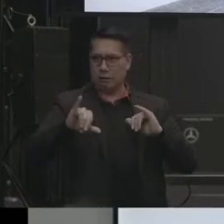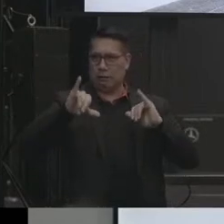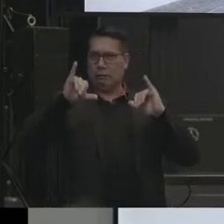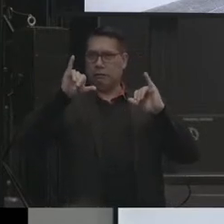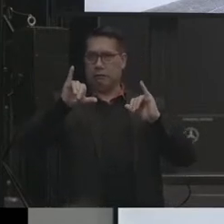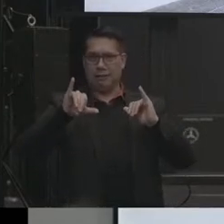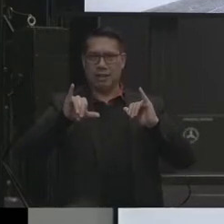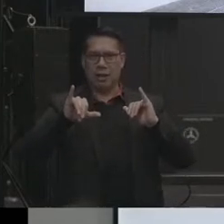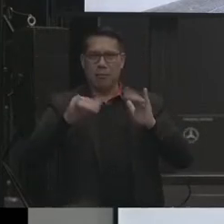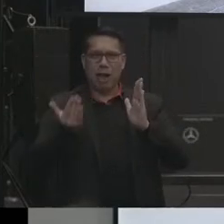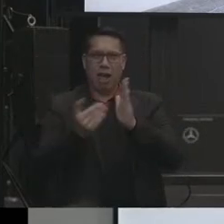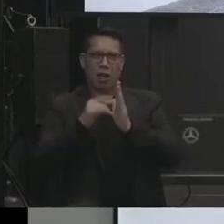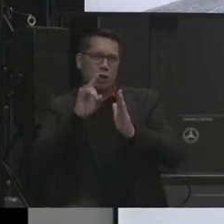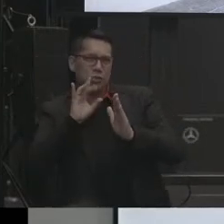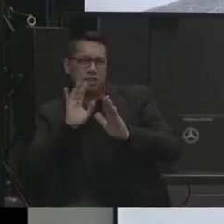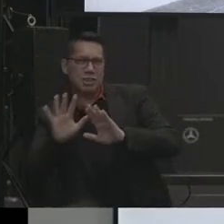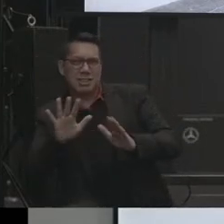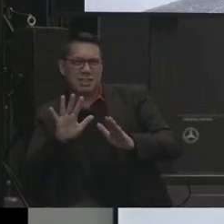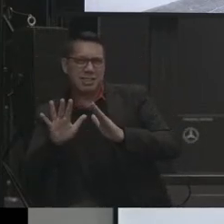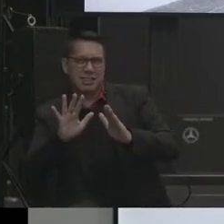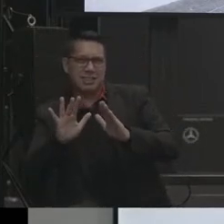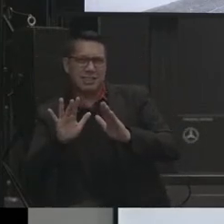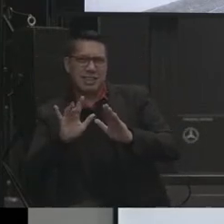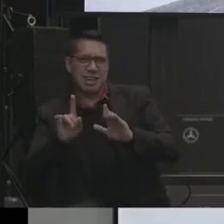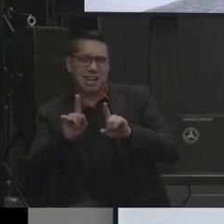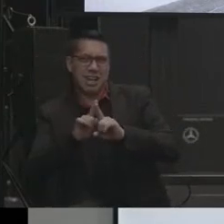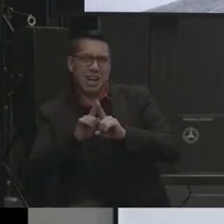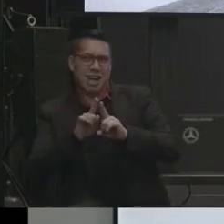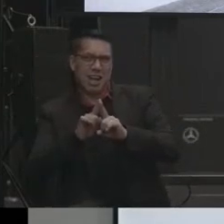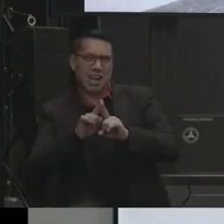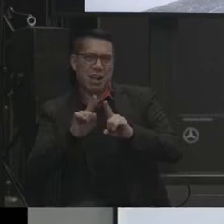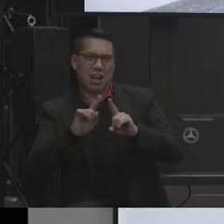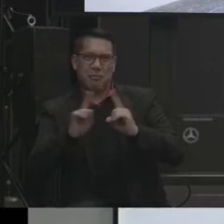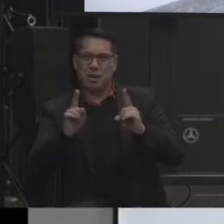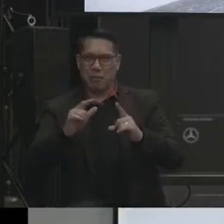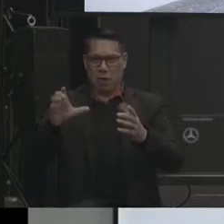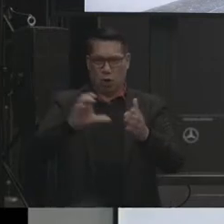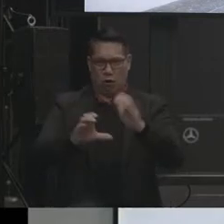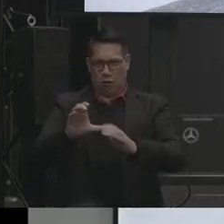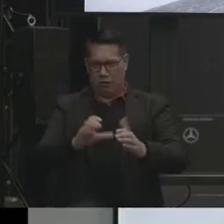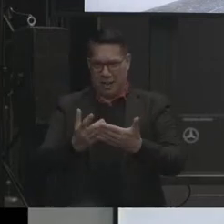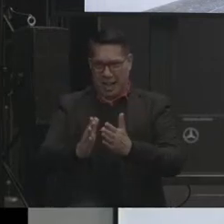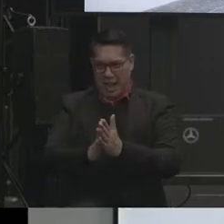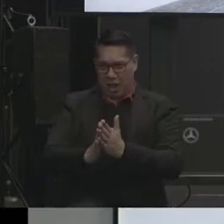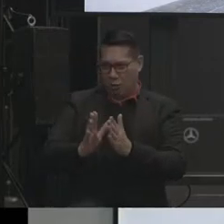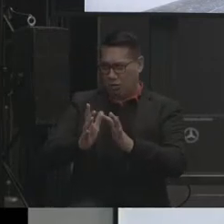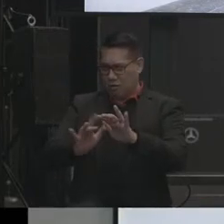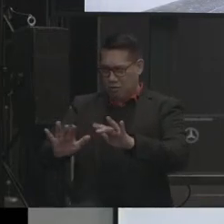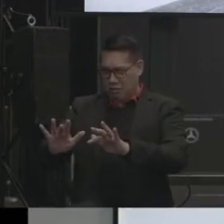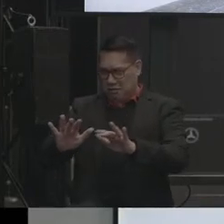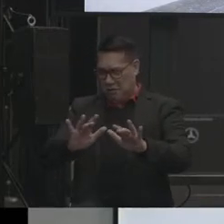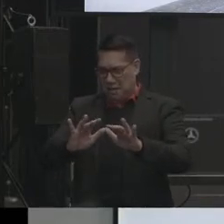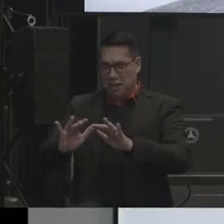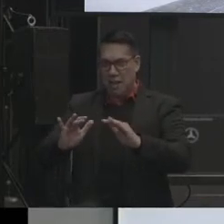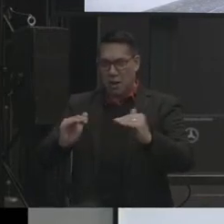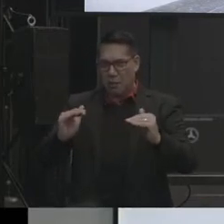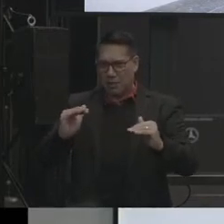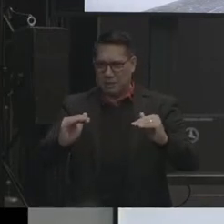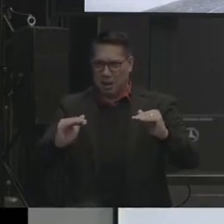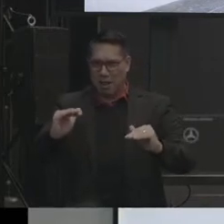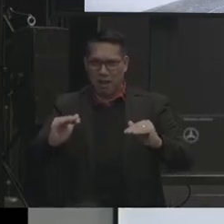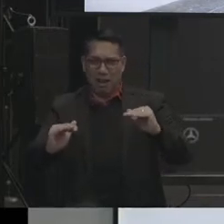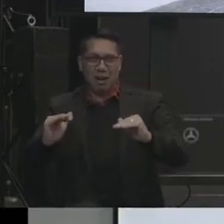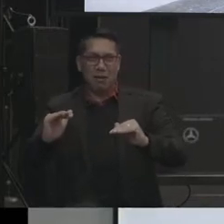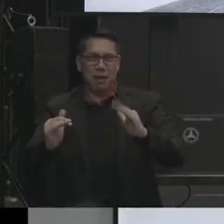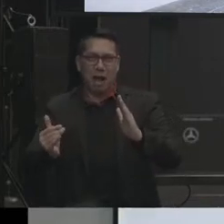like, a humorous sort of delicate version of it, choreography-wise, I think people are almost, like,